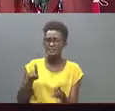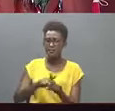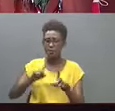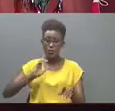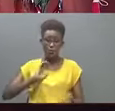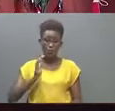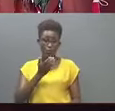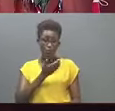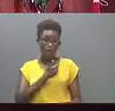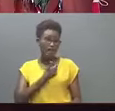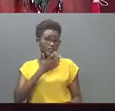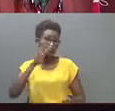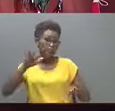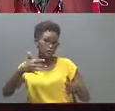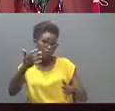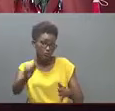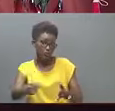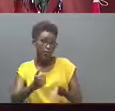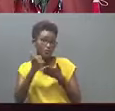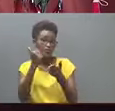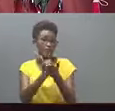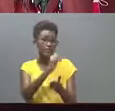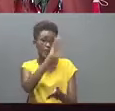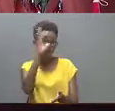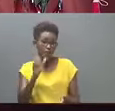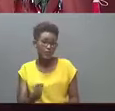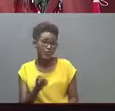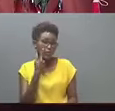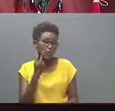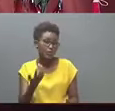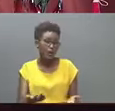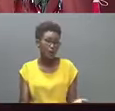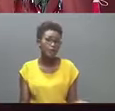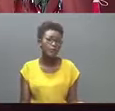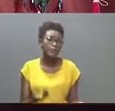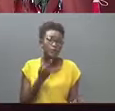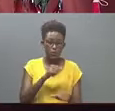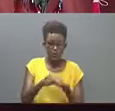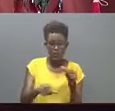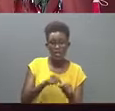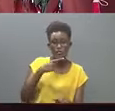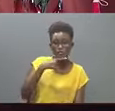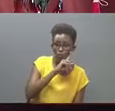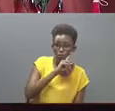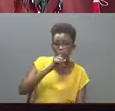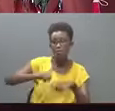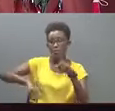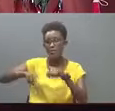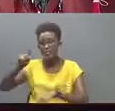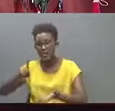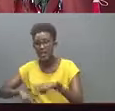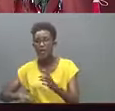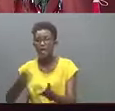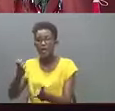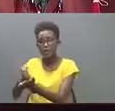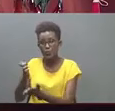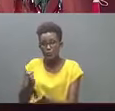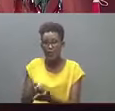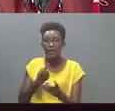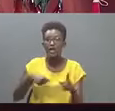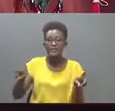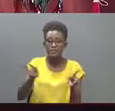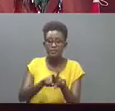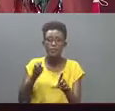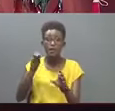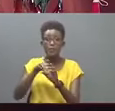Africa. Kugira ngo tubashe kugira Africa politically, mu buryo bwa politiki, socially, mu buryo bw'imibanire, economically, mu buryo bw'ubutunzi, even our